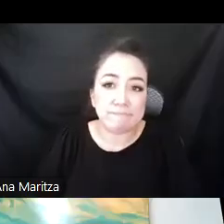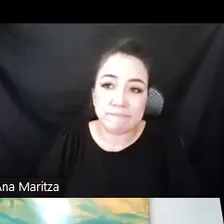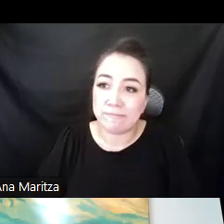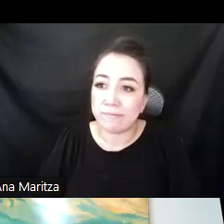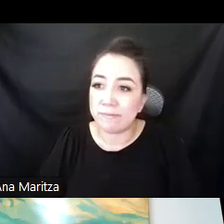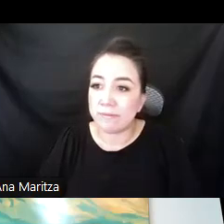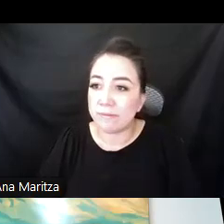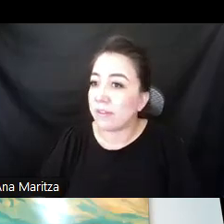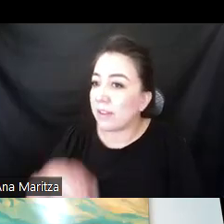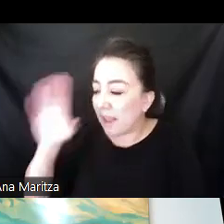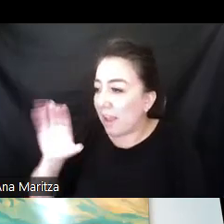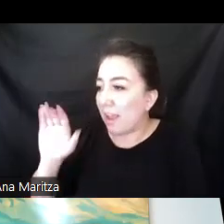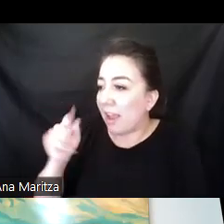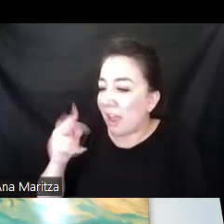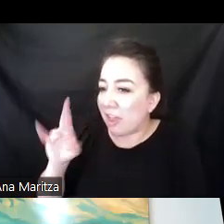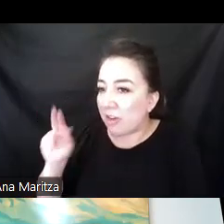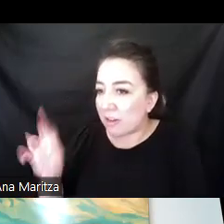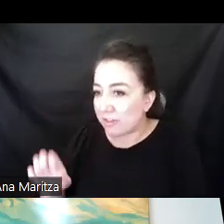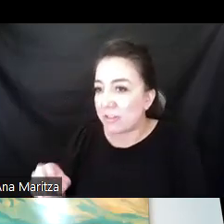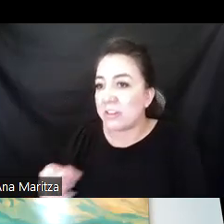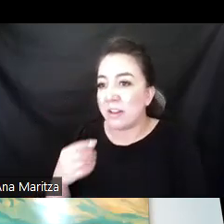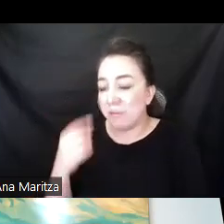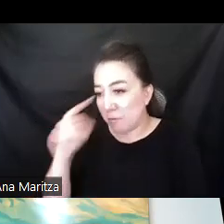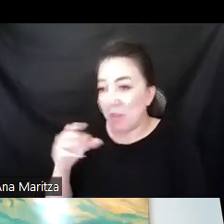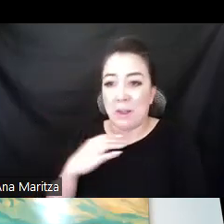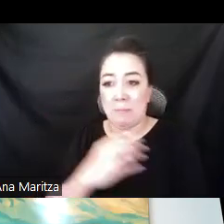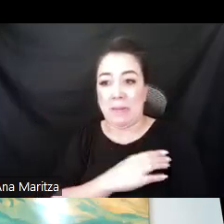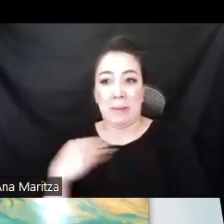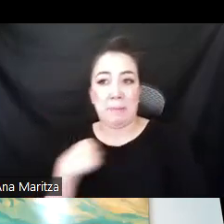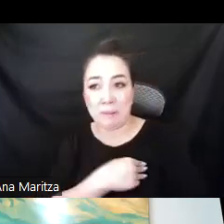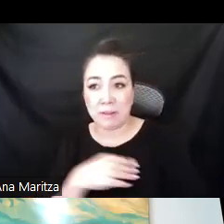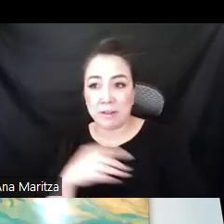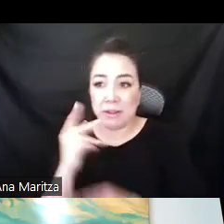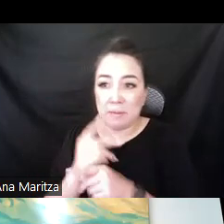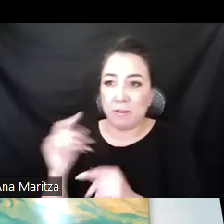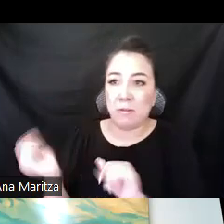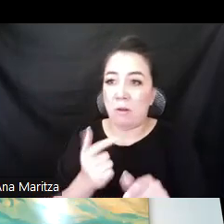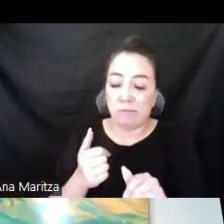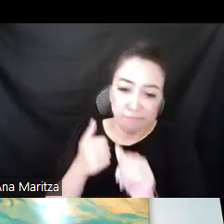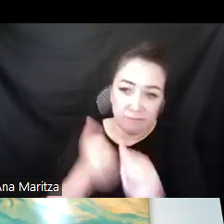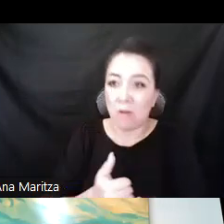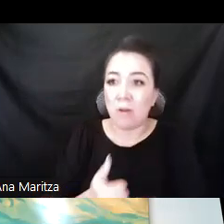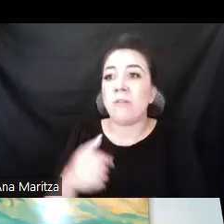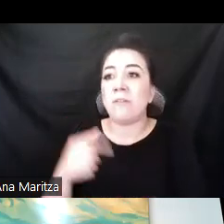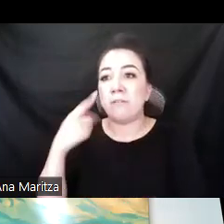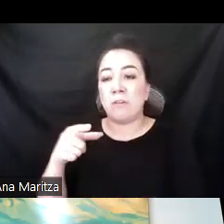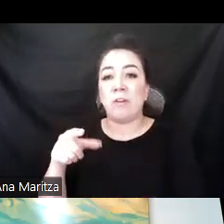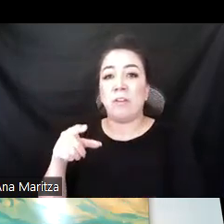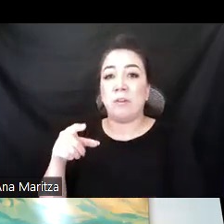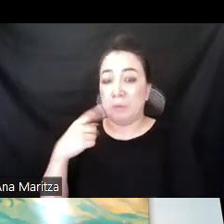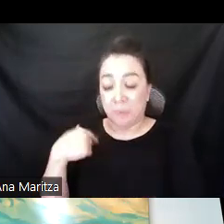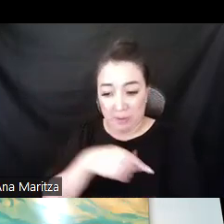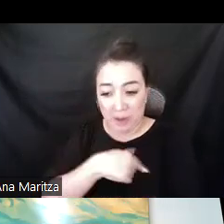And Catherine, just for the committee members, to keep us all in line with the Baggio-Keene Act, when we are having the